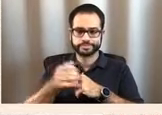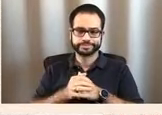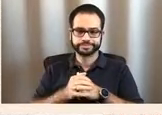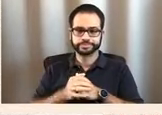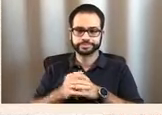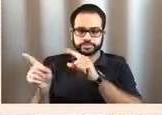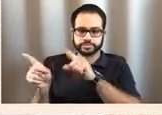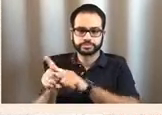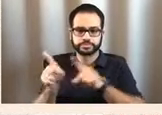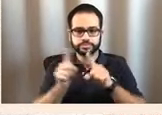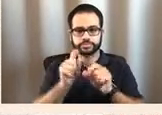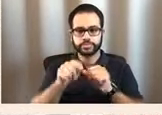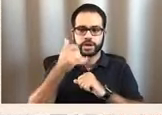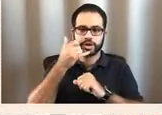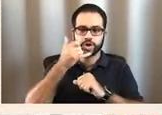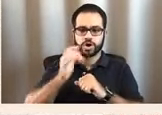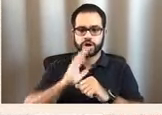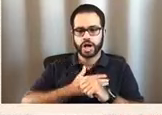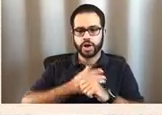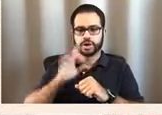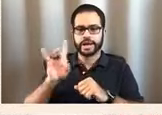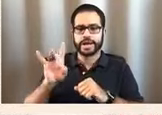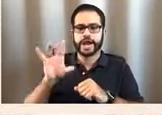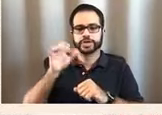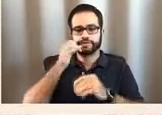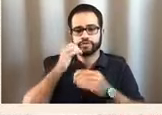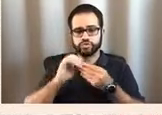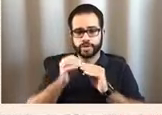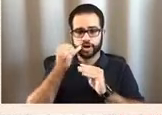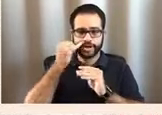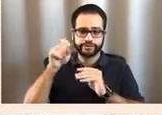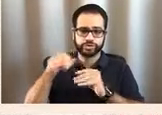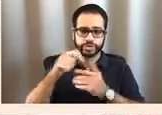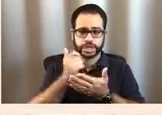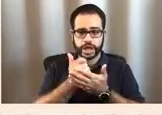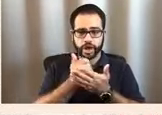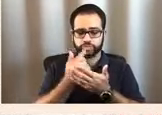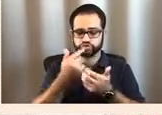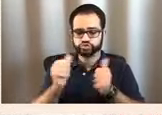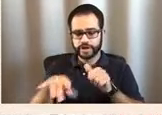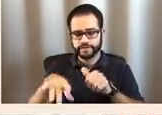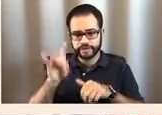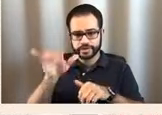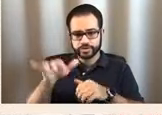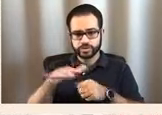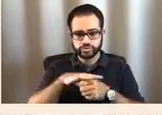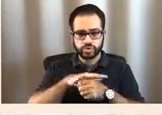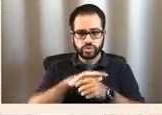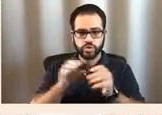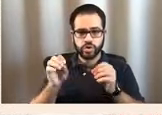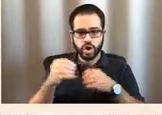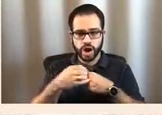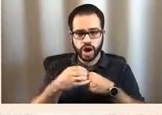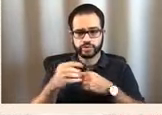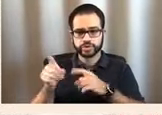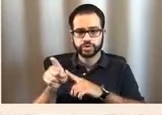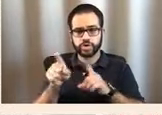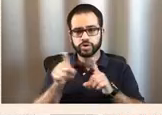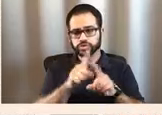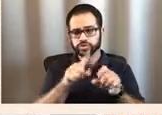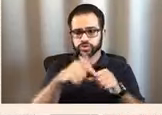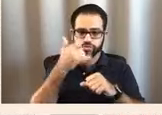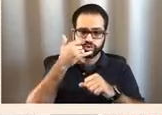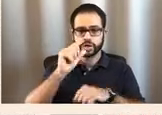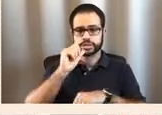our 1-800 number if you need assistance in locating those offices. You can call and make an appointment so